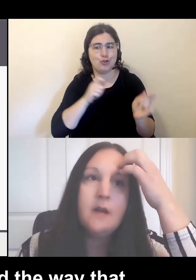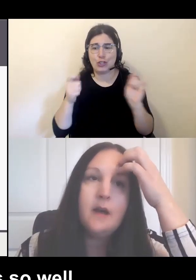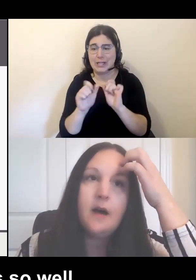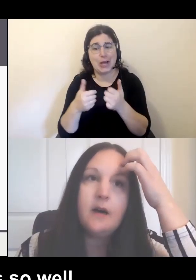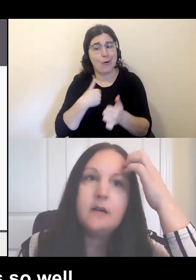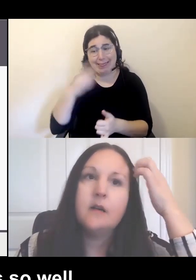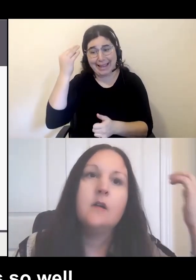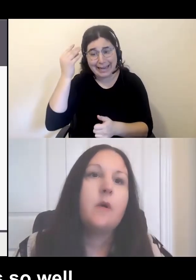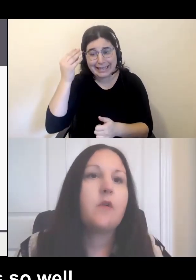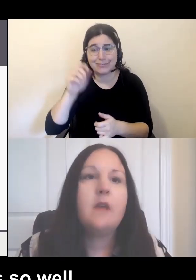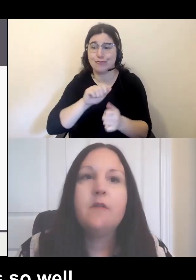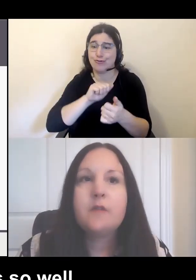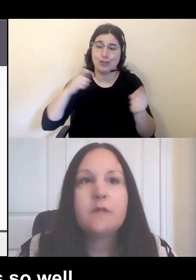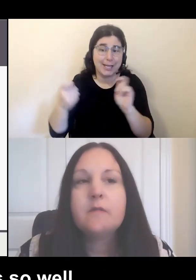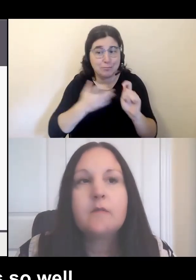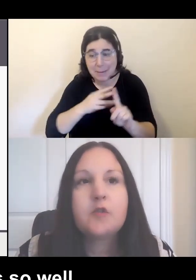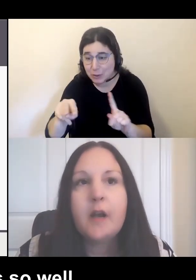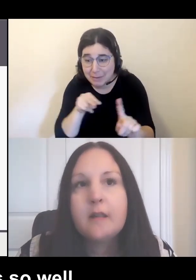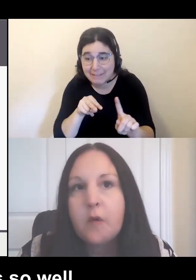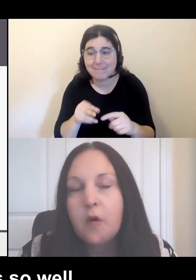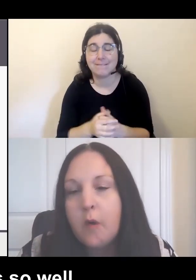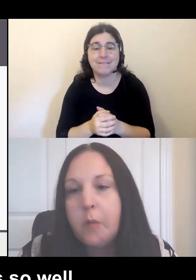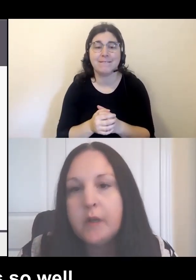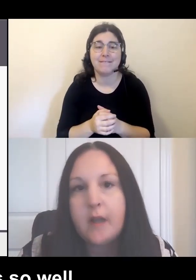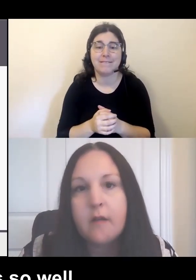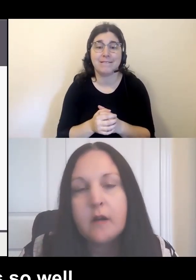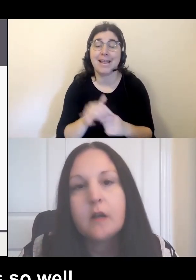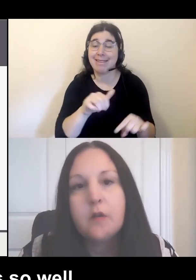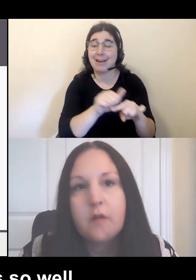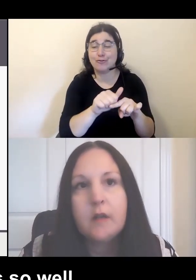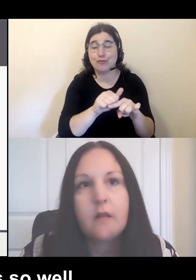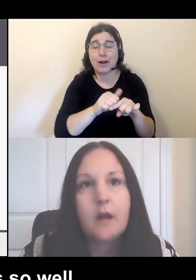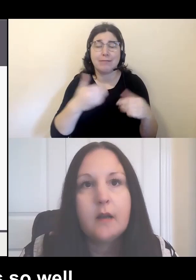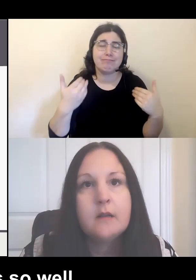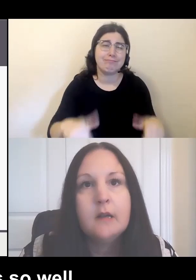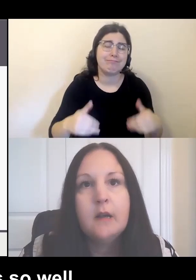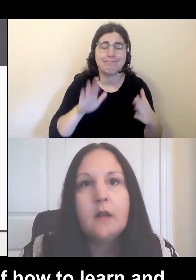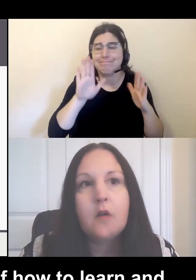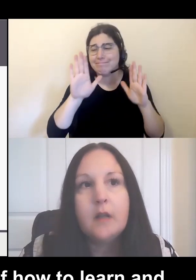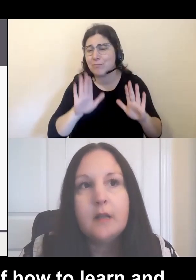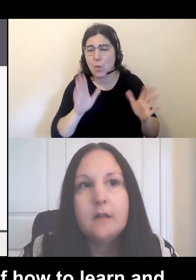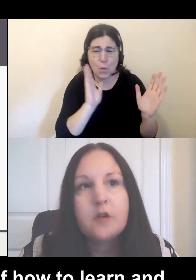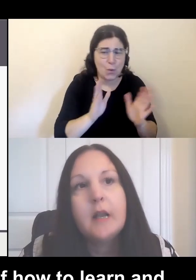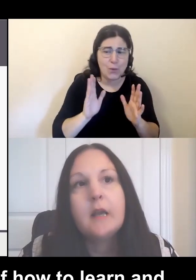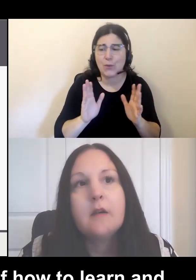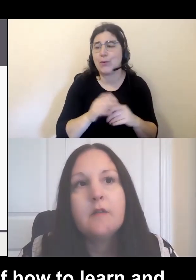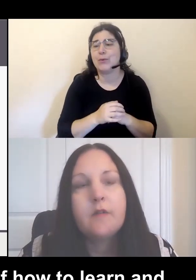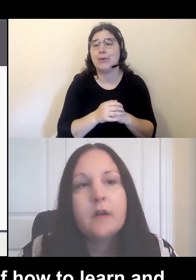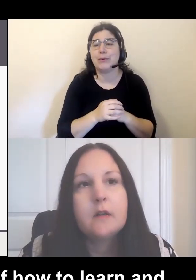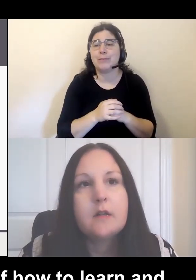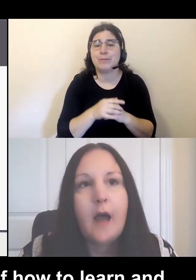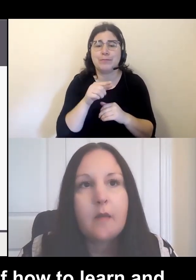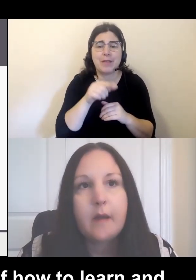perspectives. We received training that was so well put together and inclusive in design. Not only did the training